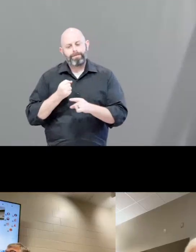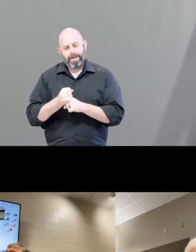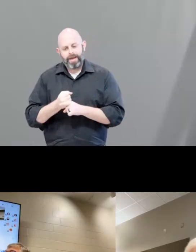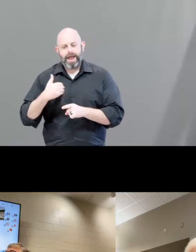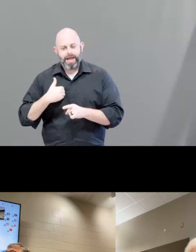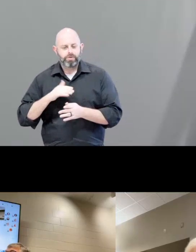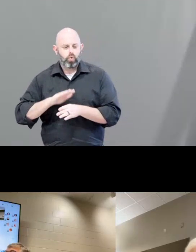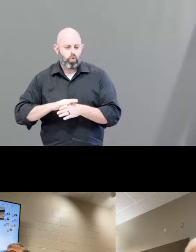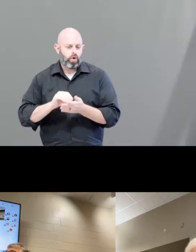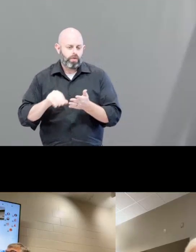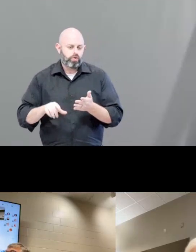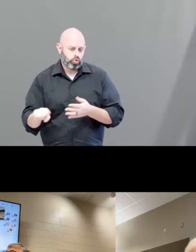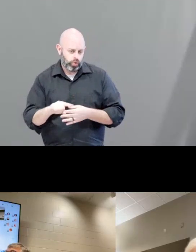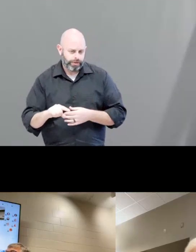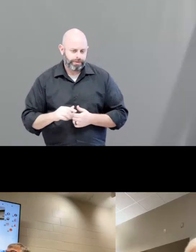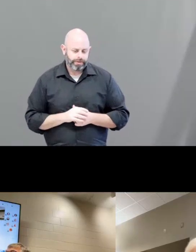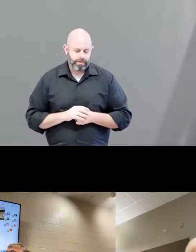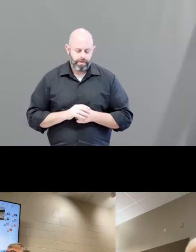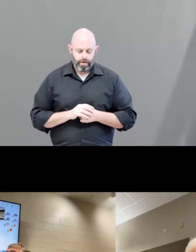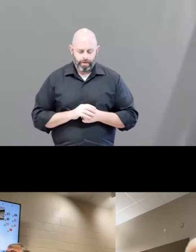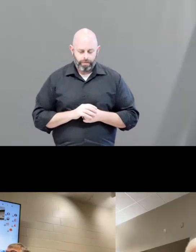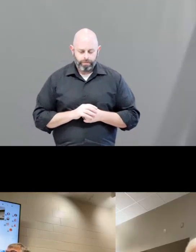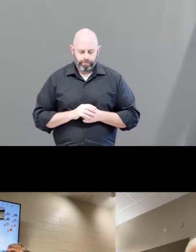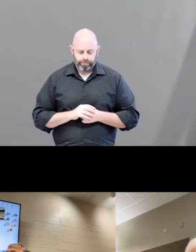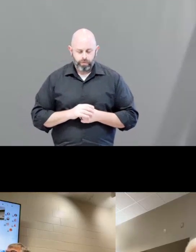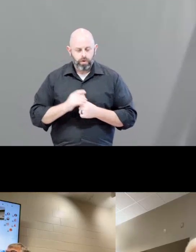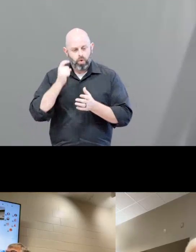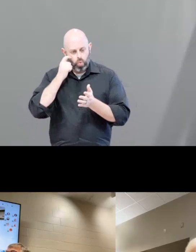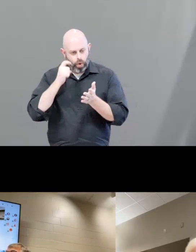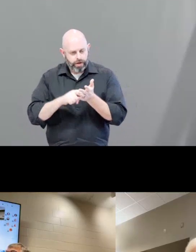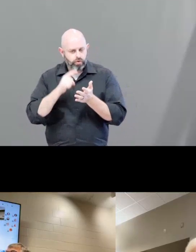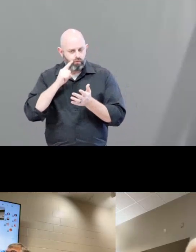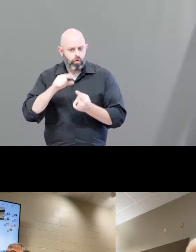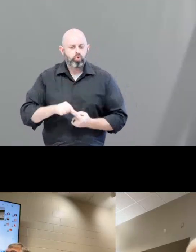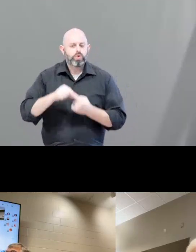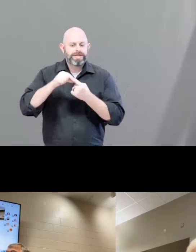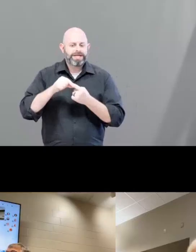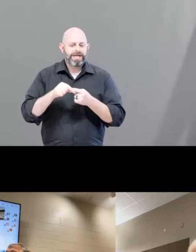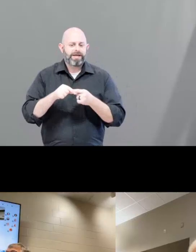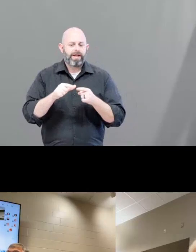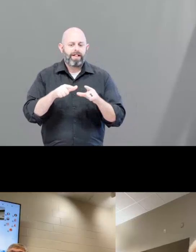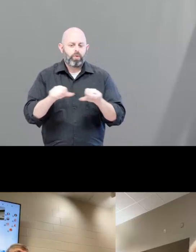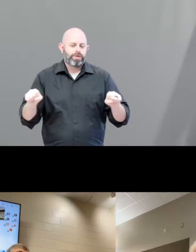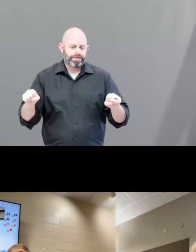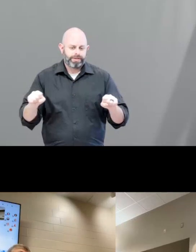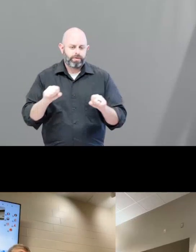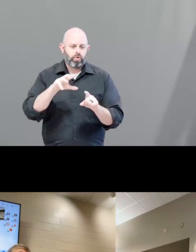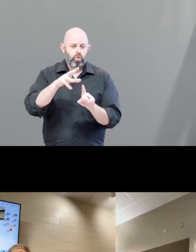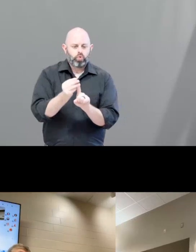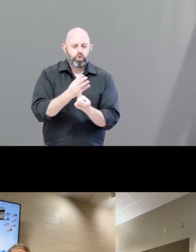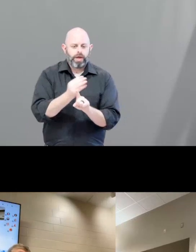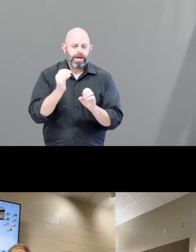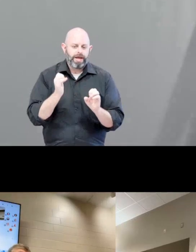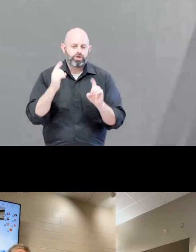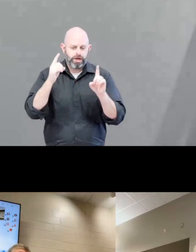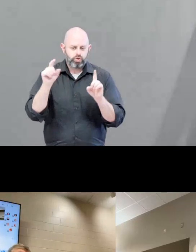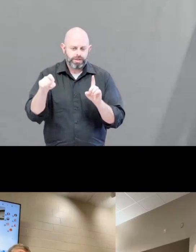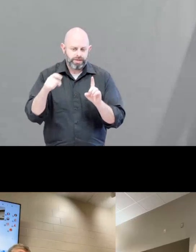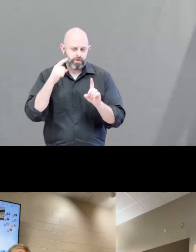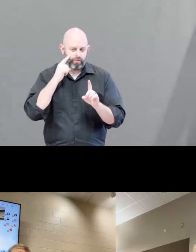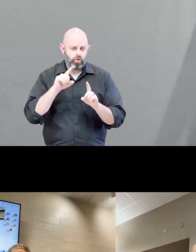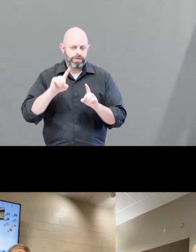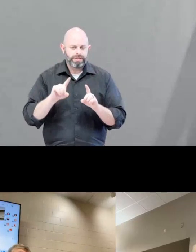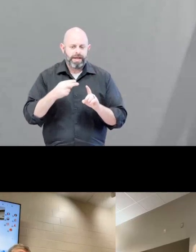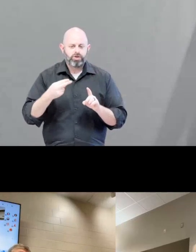it has on the students. Recognition of unique linguistic, cultural, and educational needs of